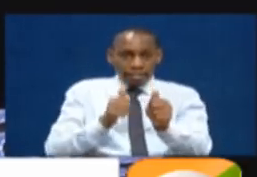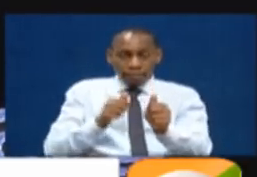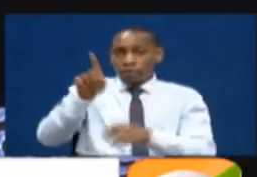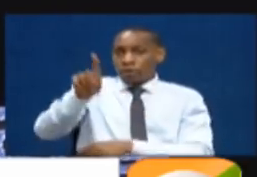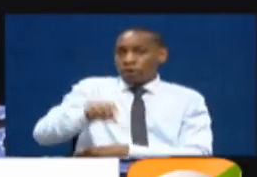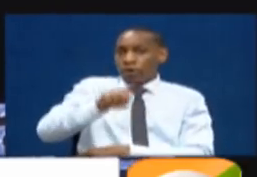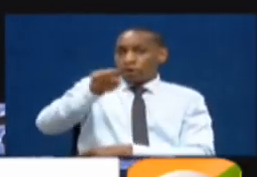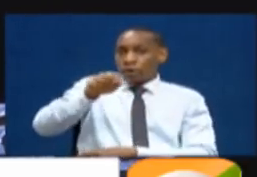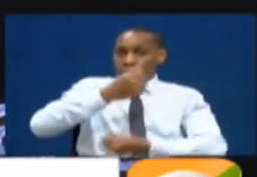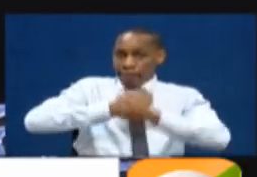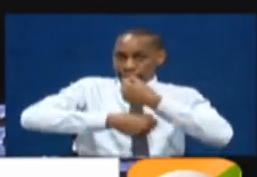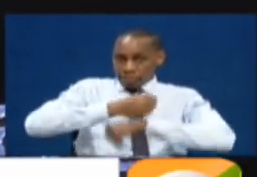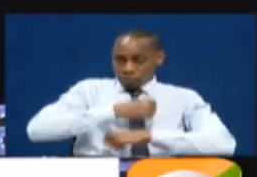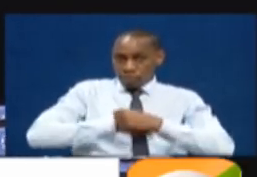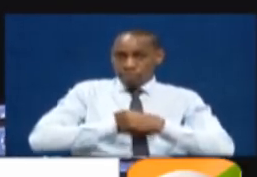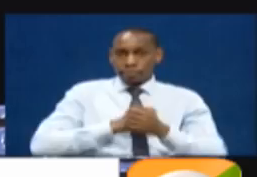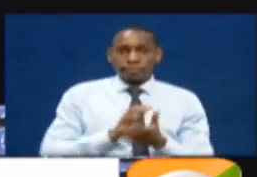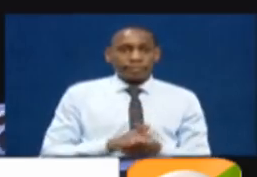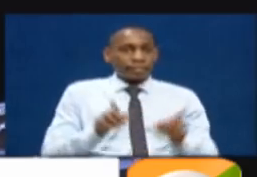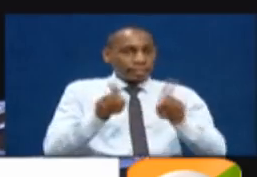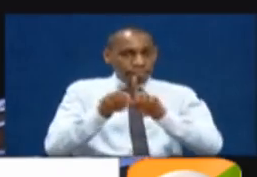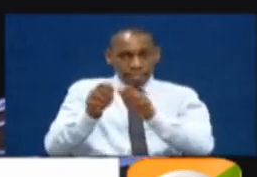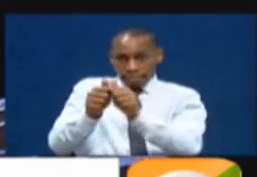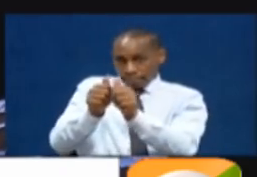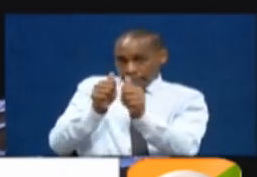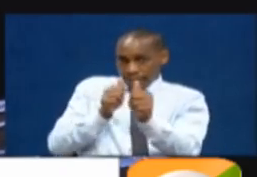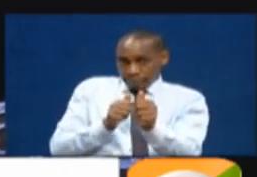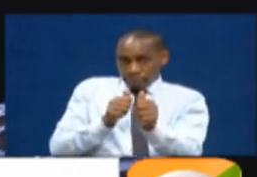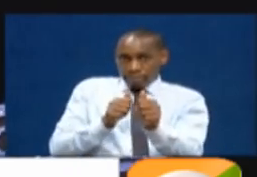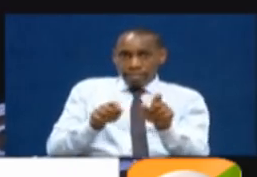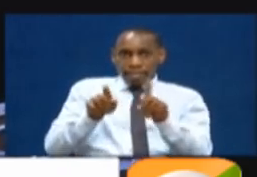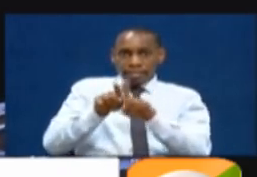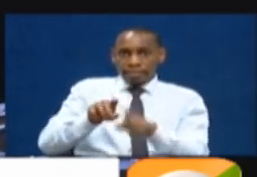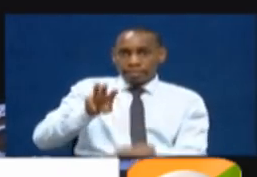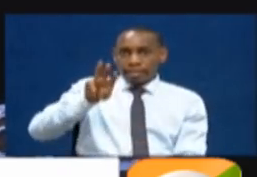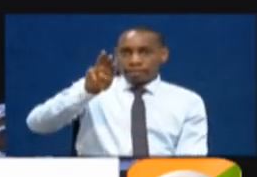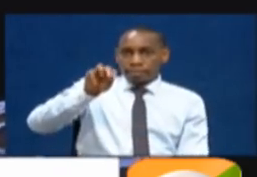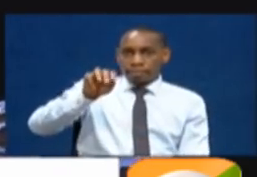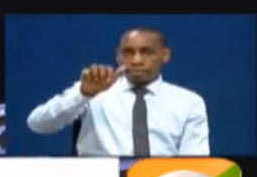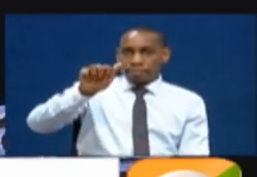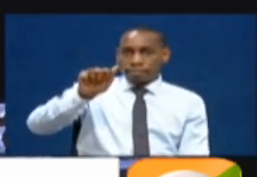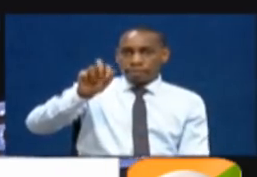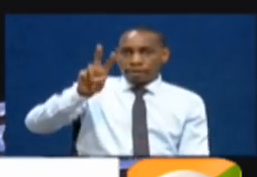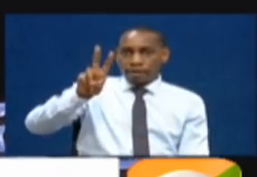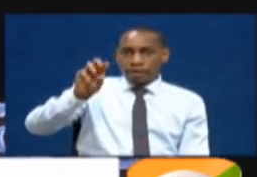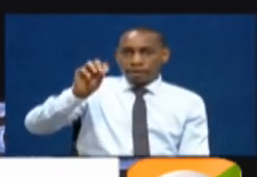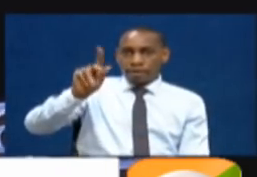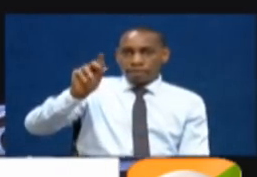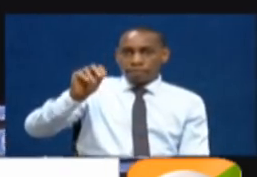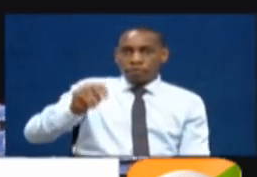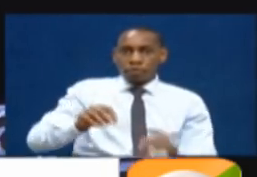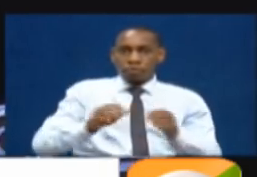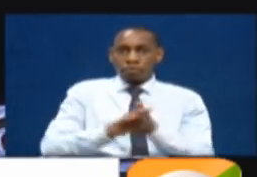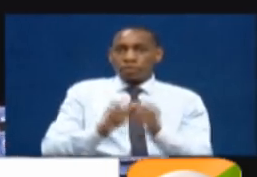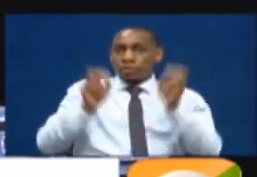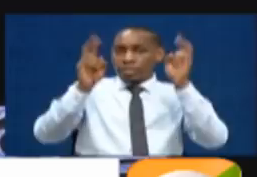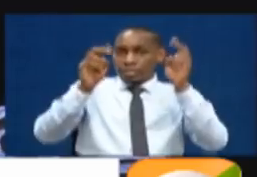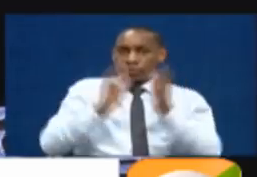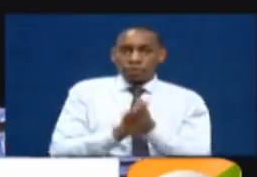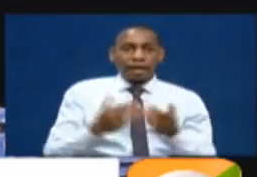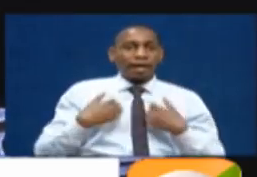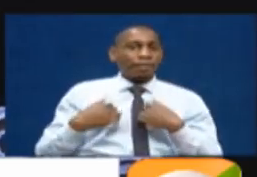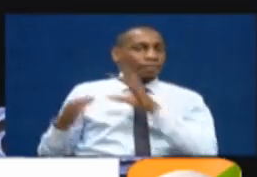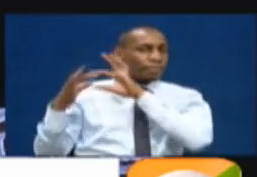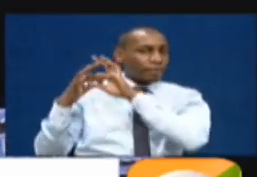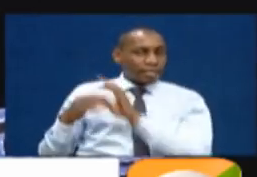there. You deny whether it was a Mavoko's land cemetery issue. You deny. There's a culture of constant